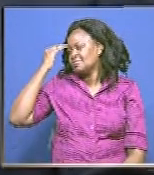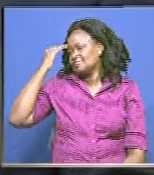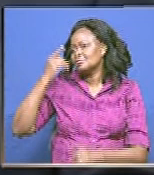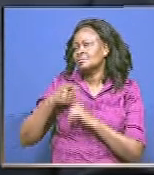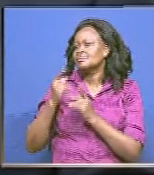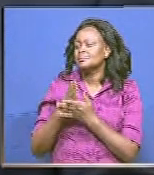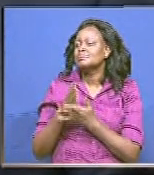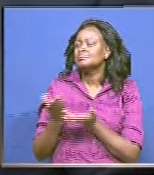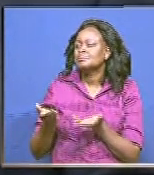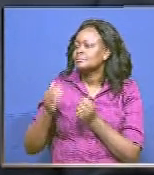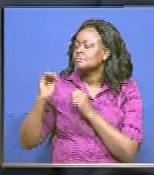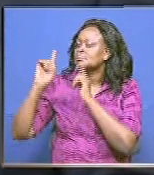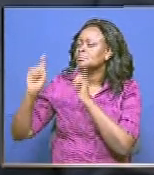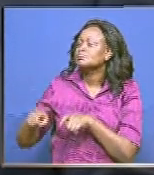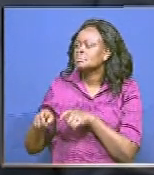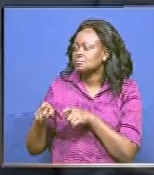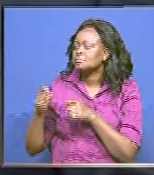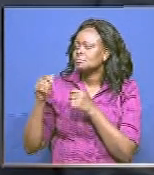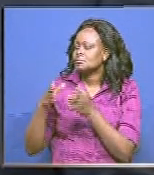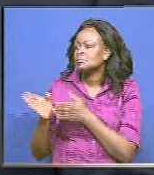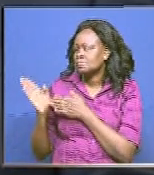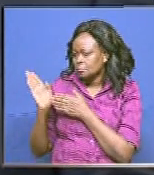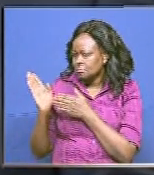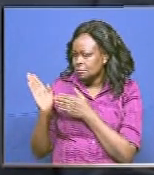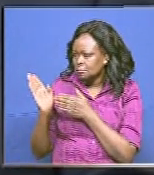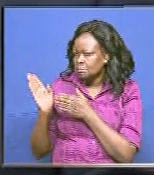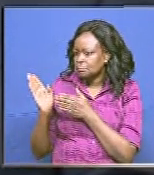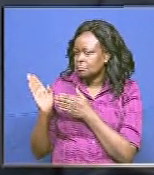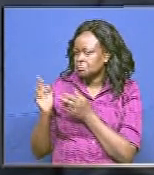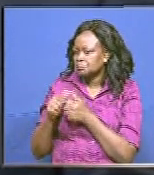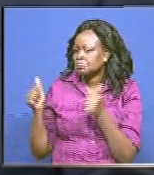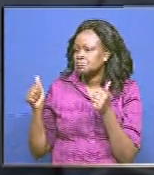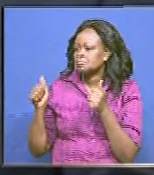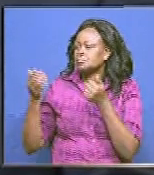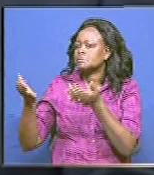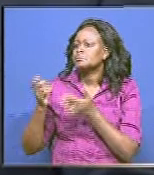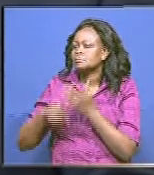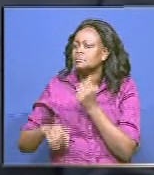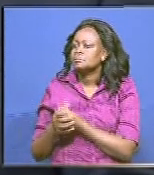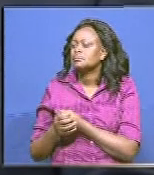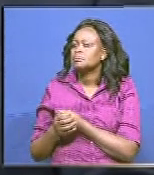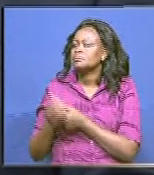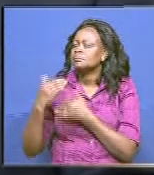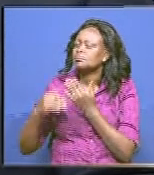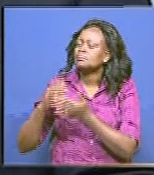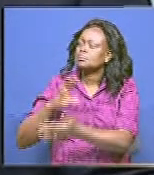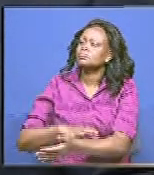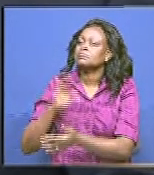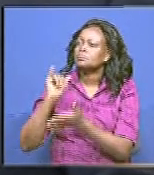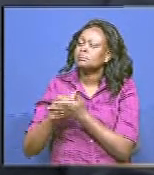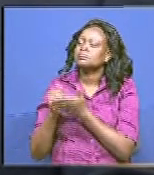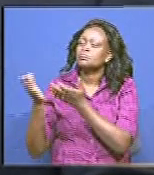counties require to put infrastructures in place. It requires to build the capacities that are